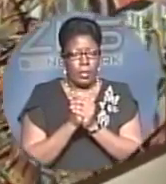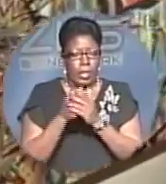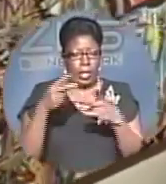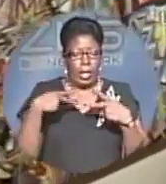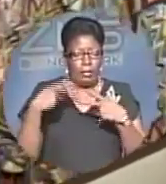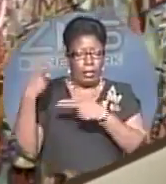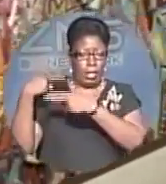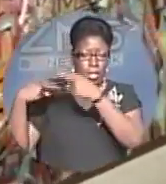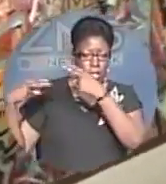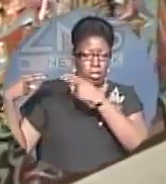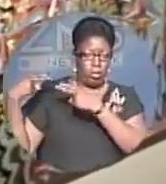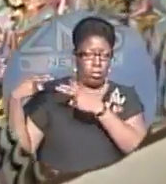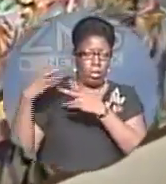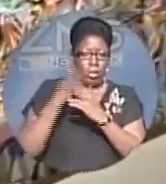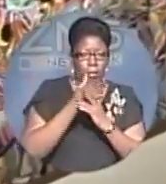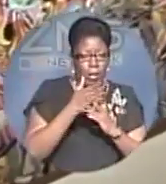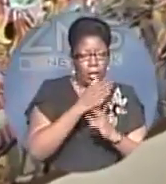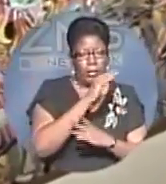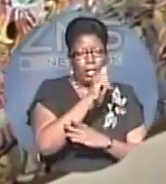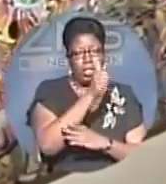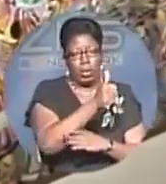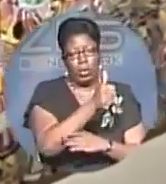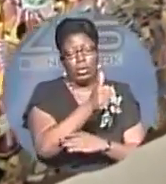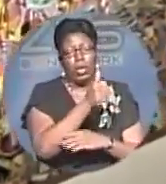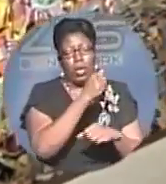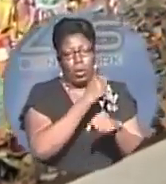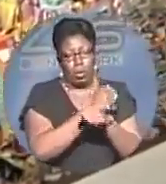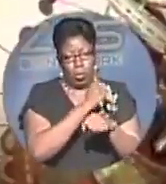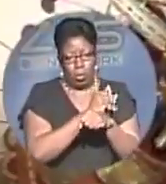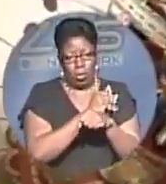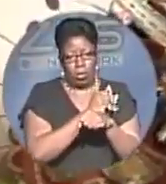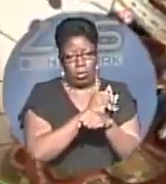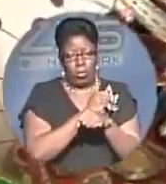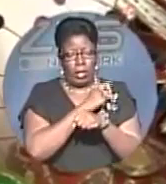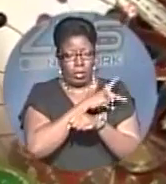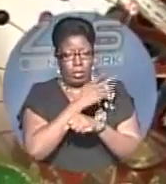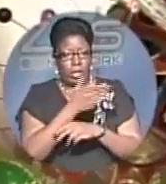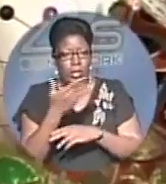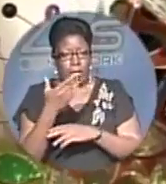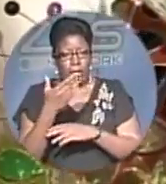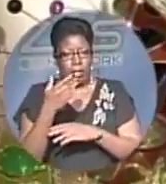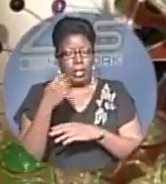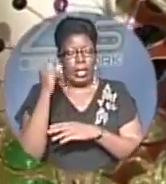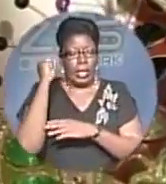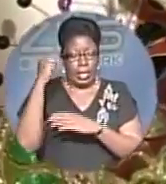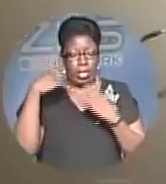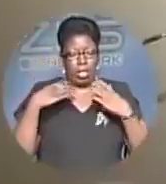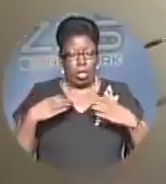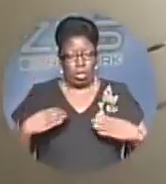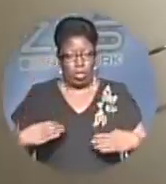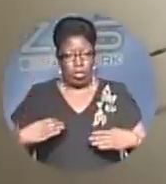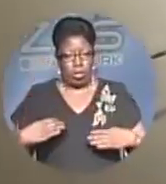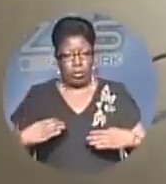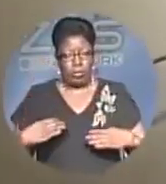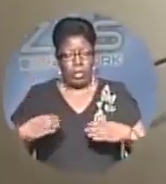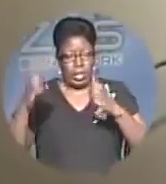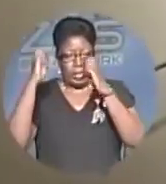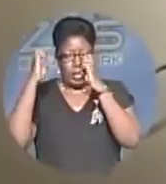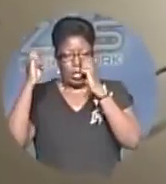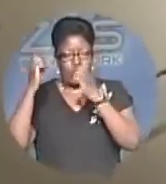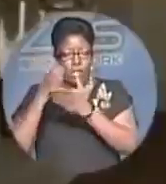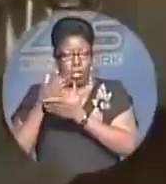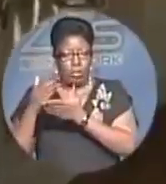history of Jackson's own Junkanoo work, including some personal effects, costume tributes from the Boxing Day Parade, an education